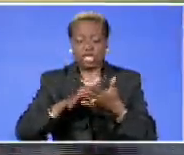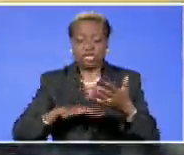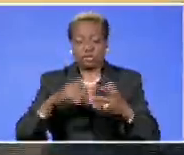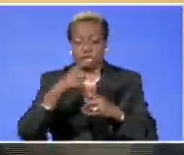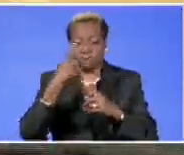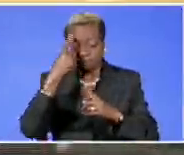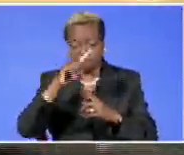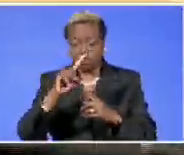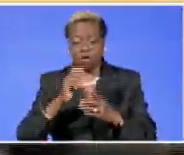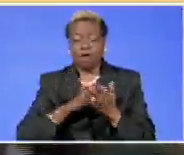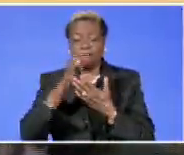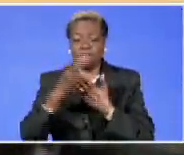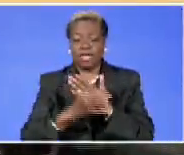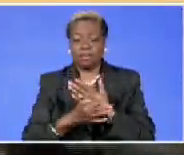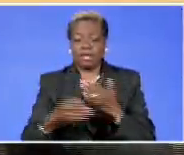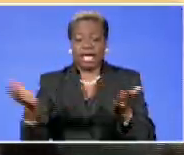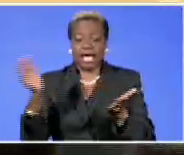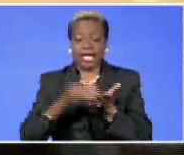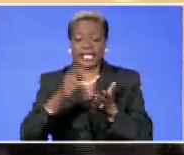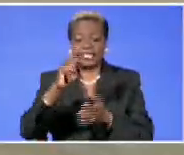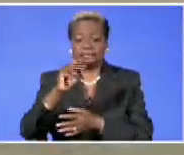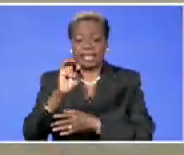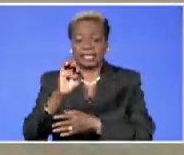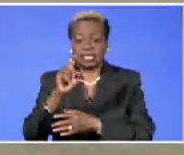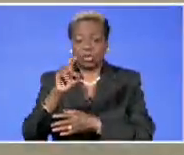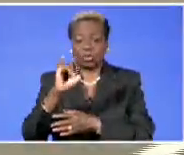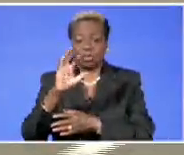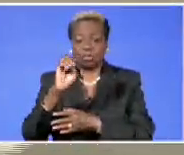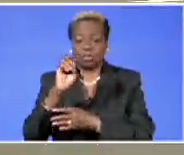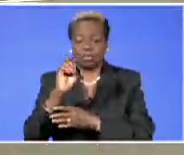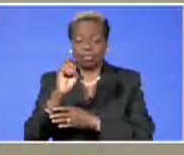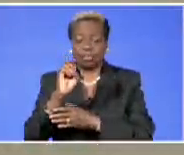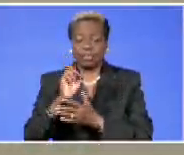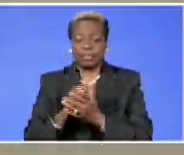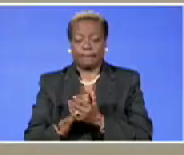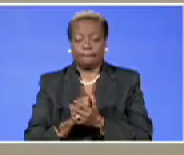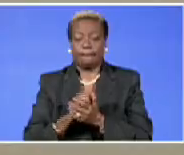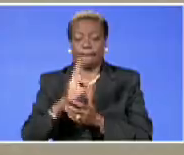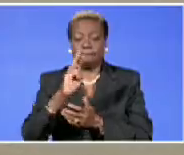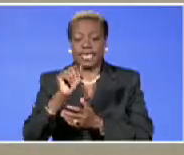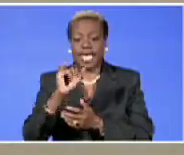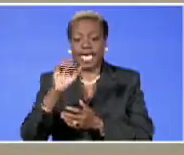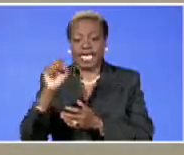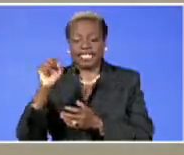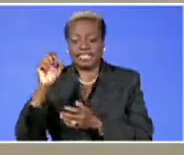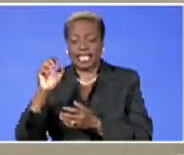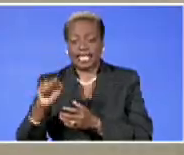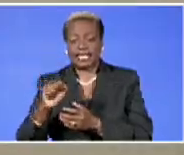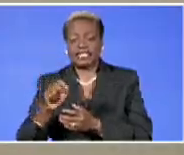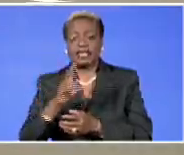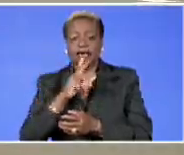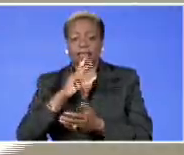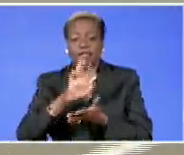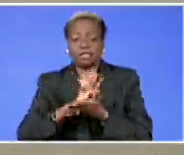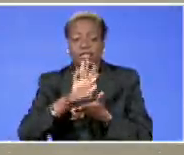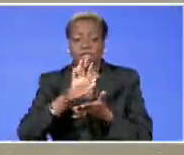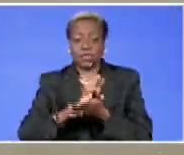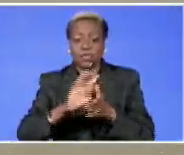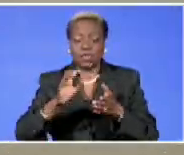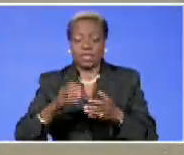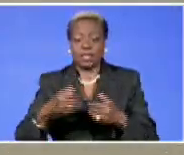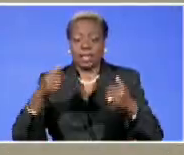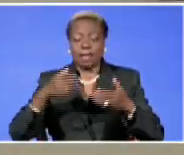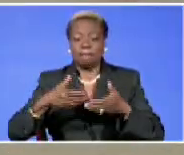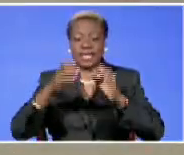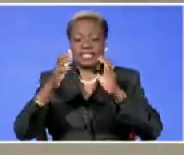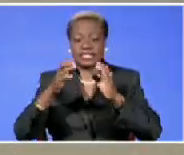Mexico. Kelsey Johnson, ZNS Total Sports. The BAIS's private school basketball season back on court yesterday for the first time since